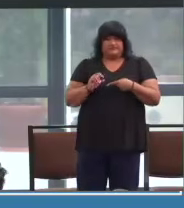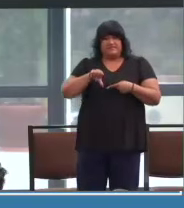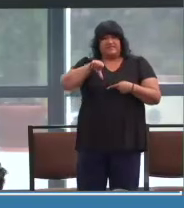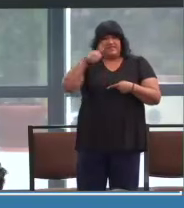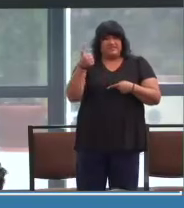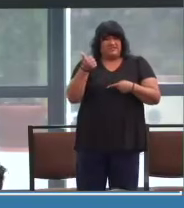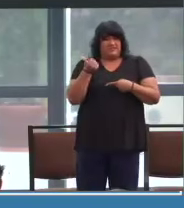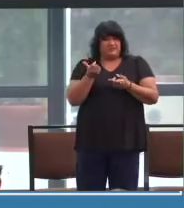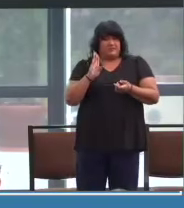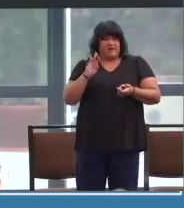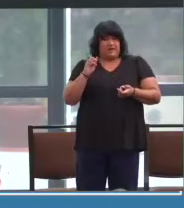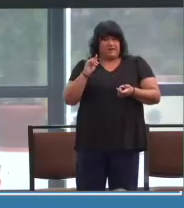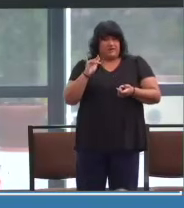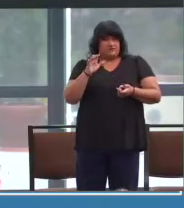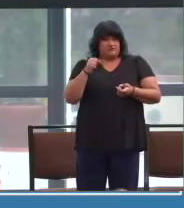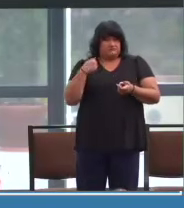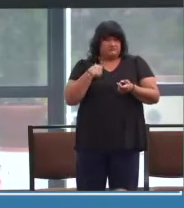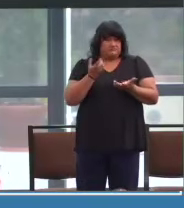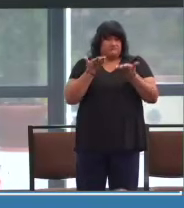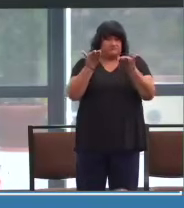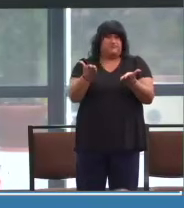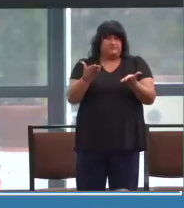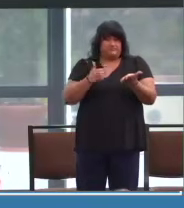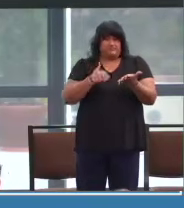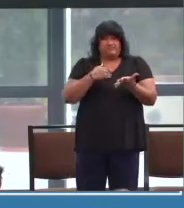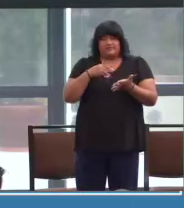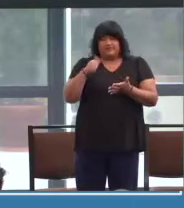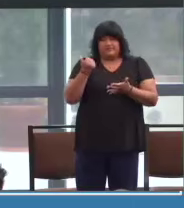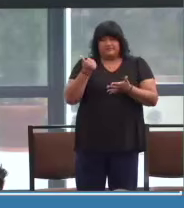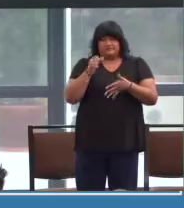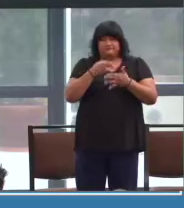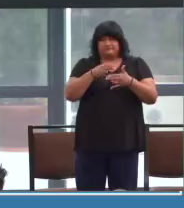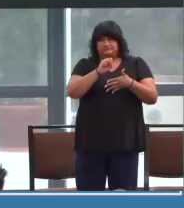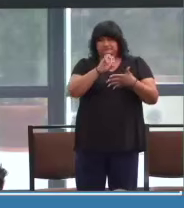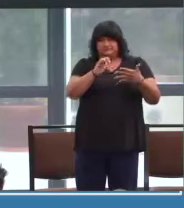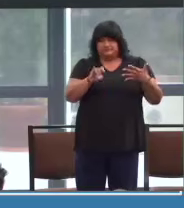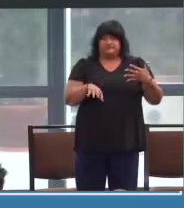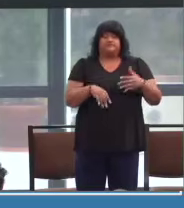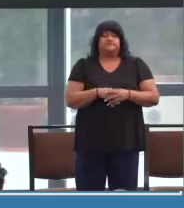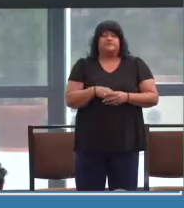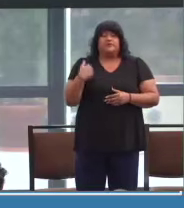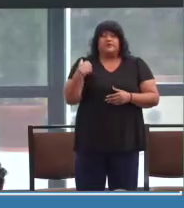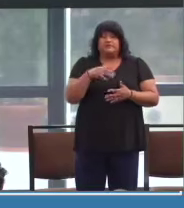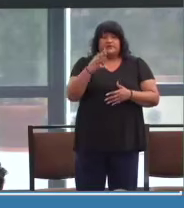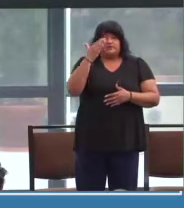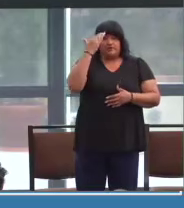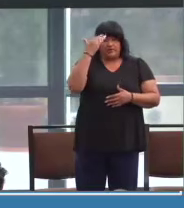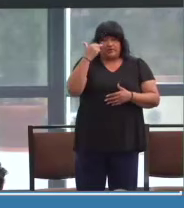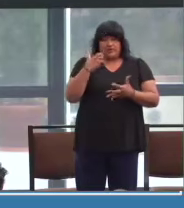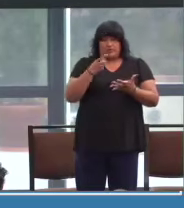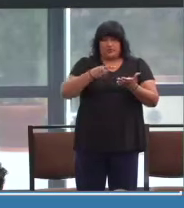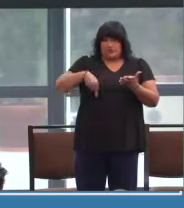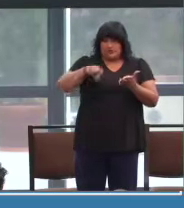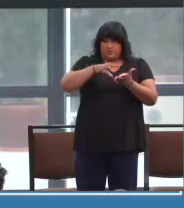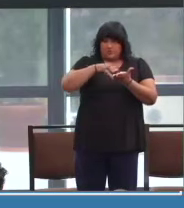other biologics you've heard of earlier in the talk, such as belimumab, Safnello. And What we know too, so that I want you guys to